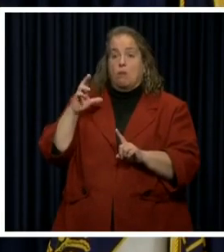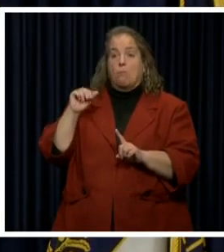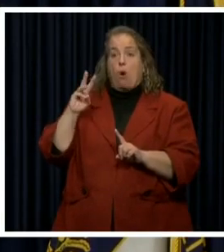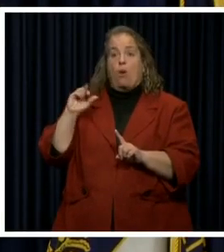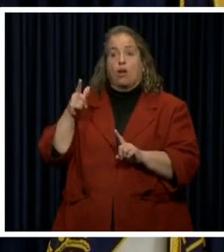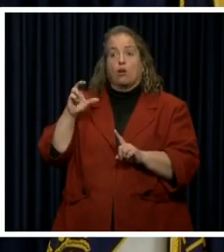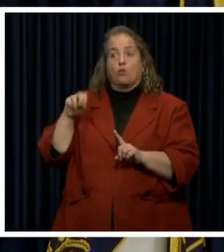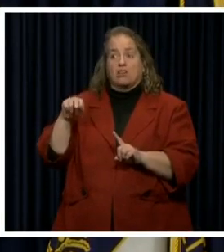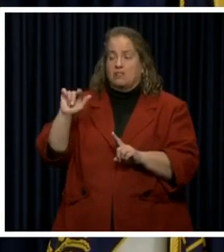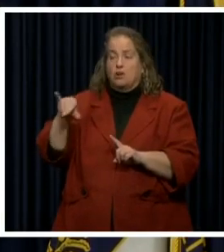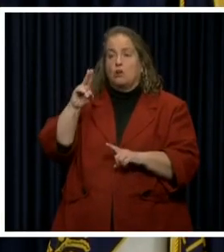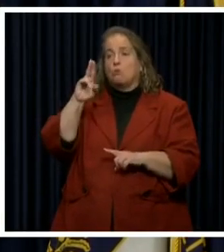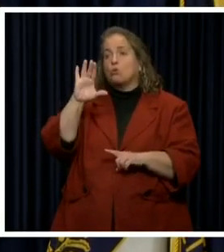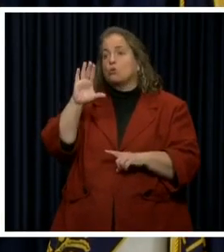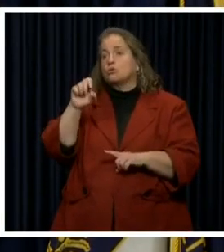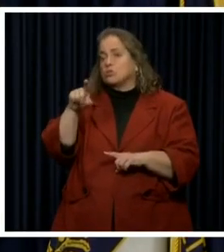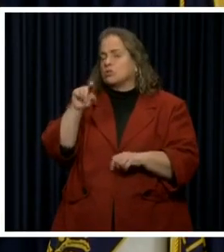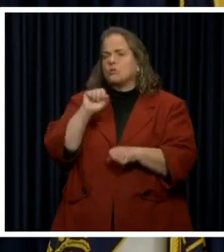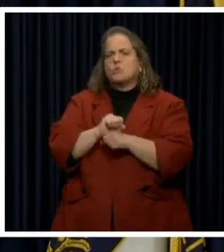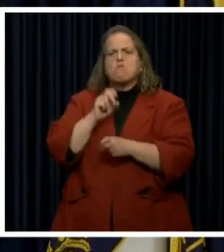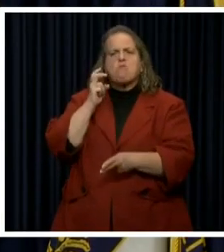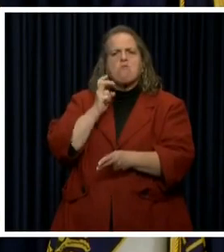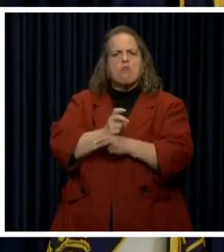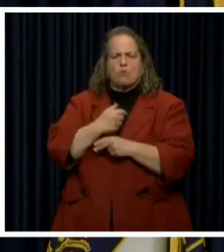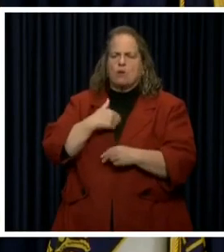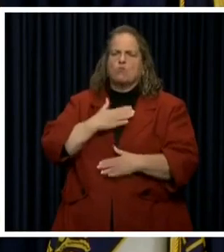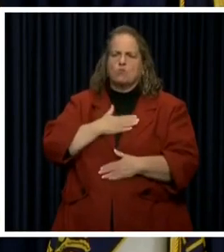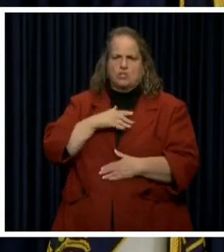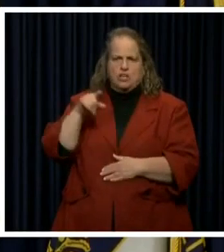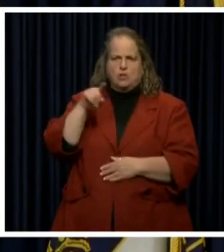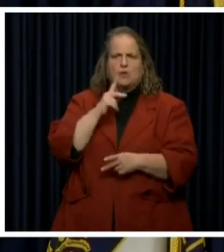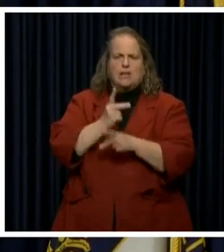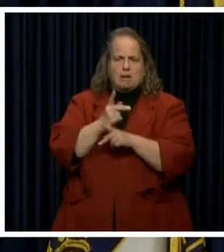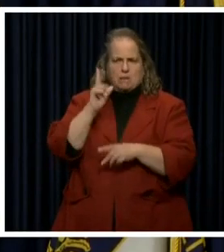thing. We appreciate you, Bruce. Keep it up. A